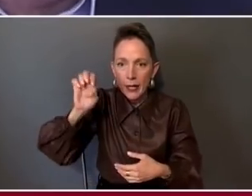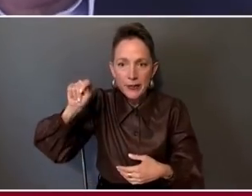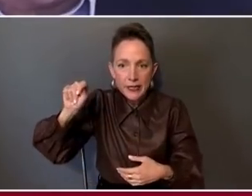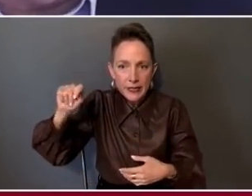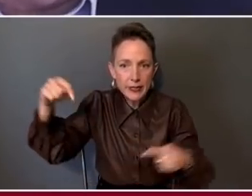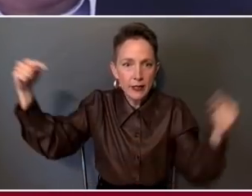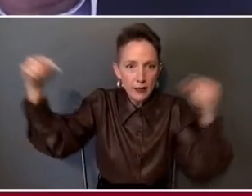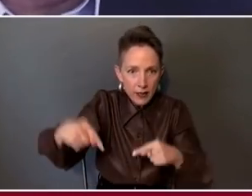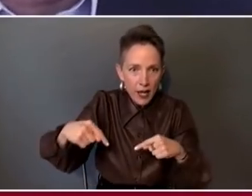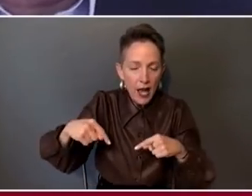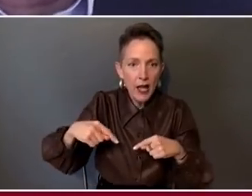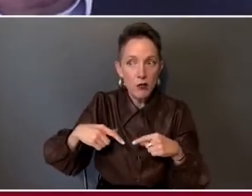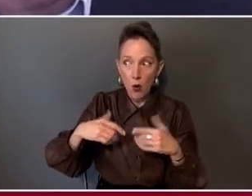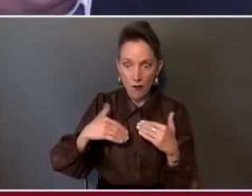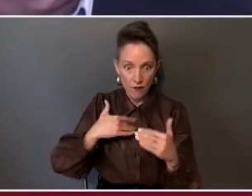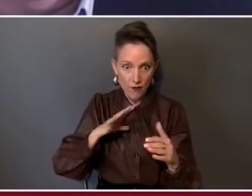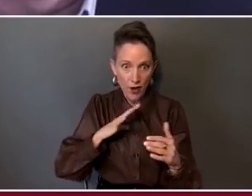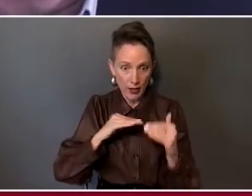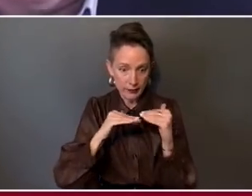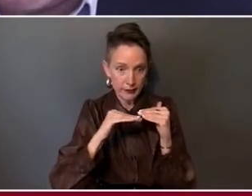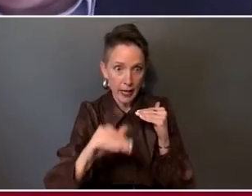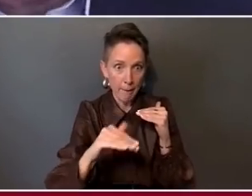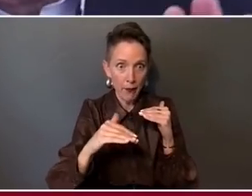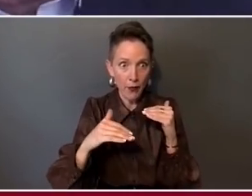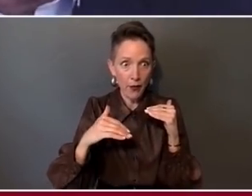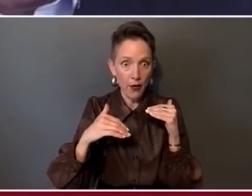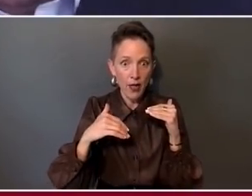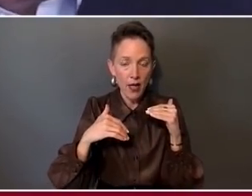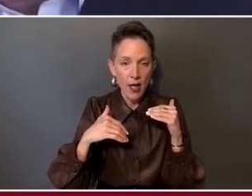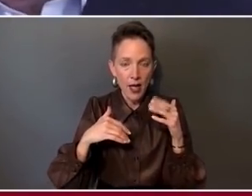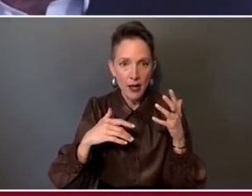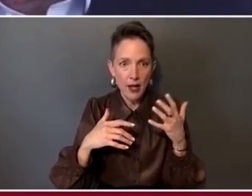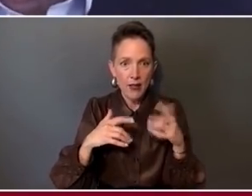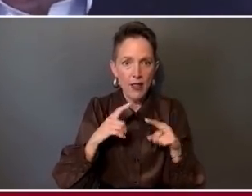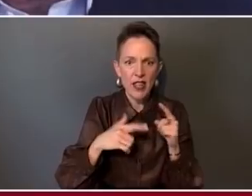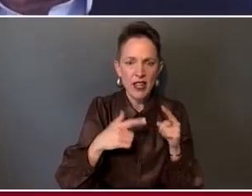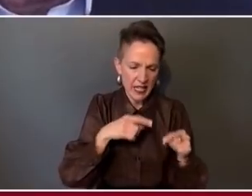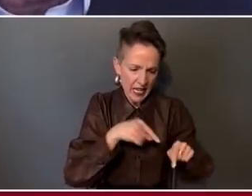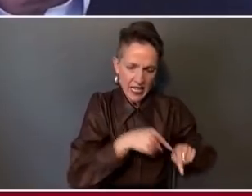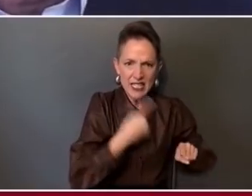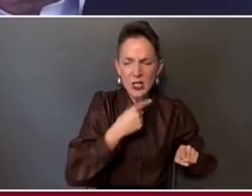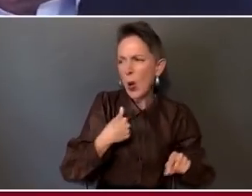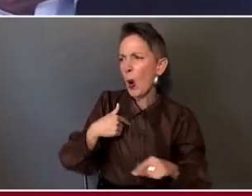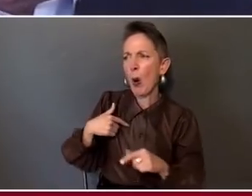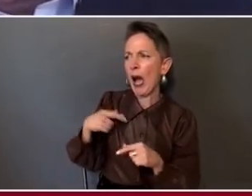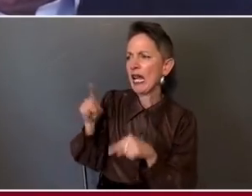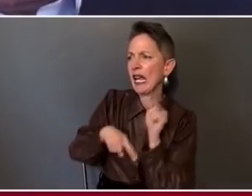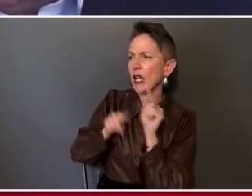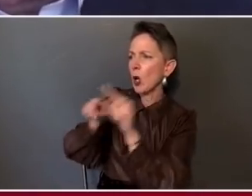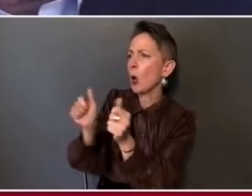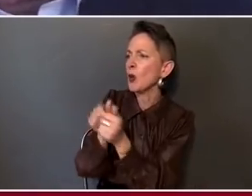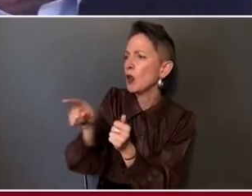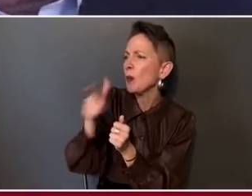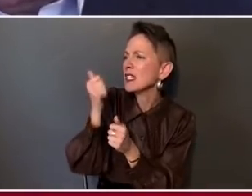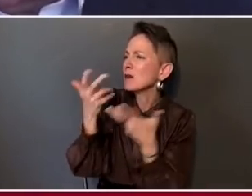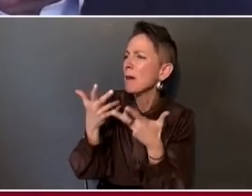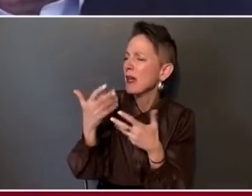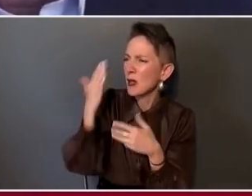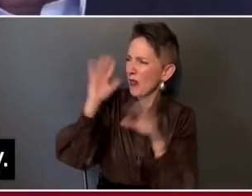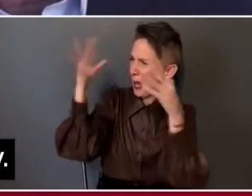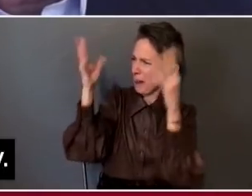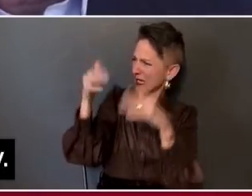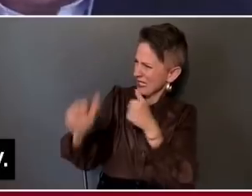They got him stabilized. They're going to transport him in the emergency room. says, well, I can't go with you. It's too dangerous to ride in that ambulance. I may get in an accident on the way to the